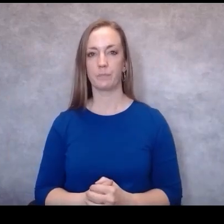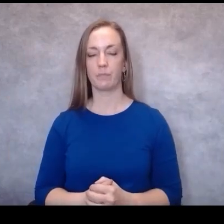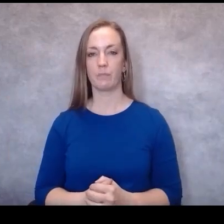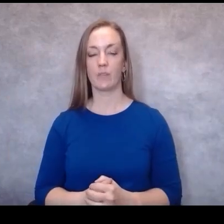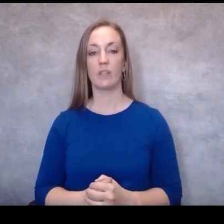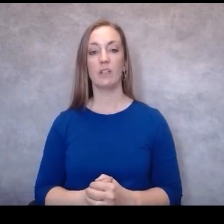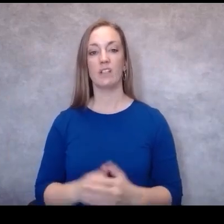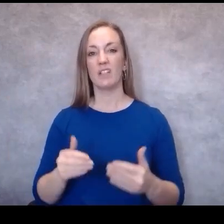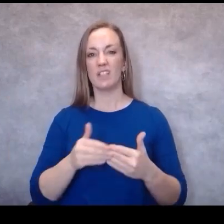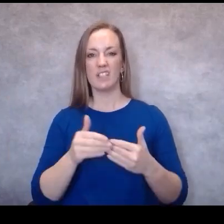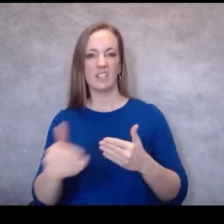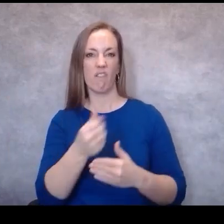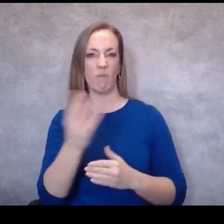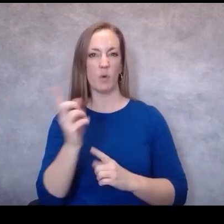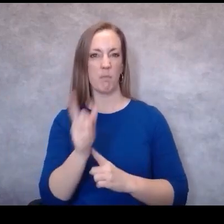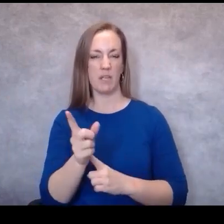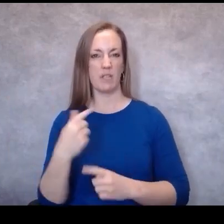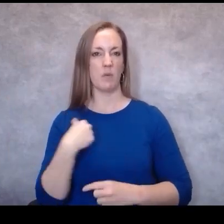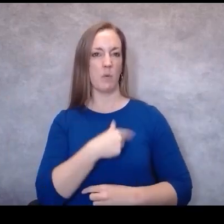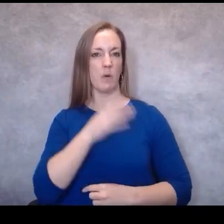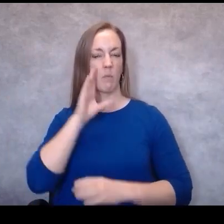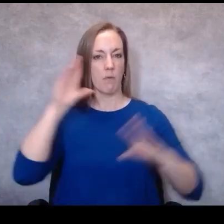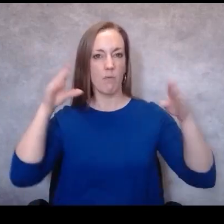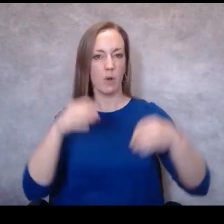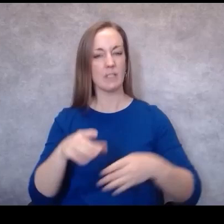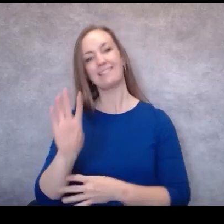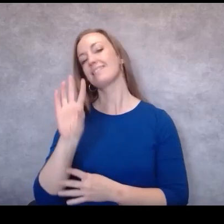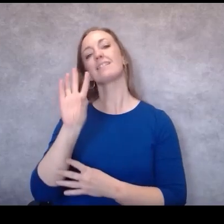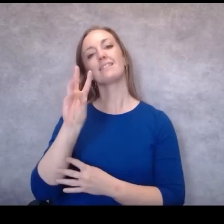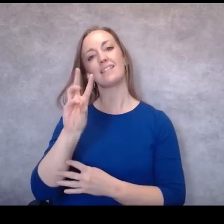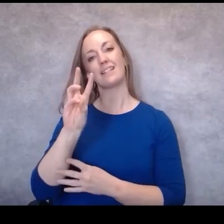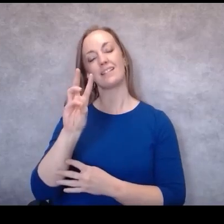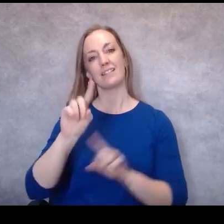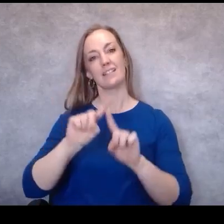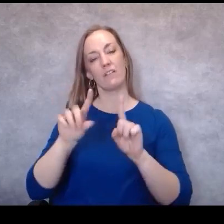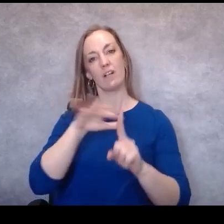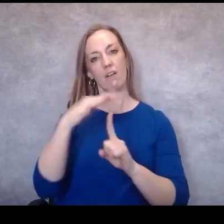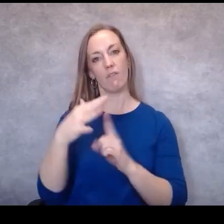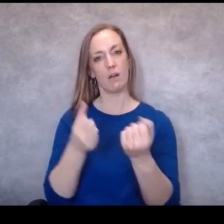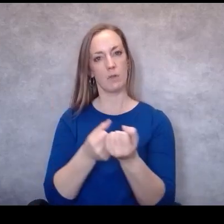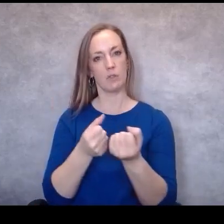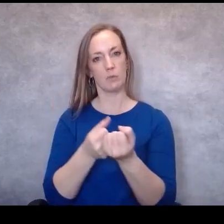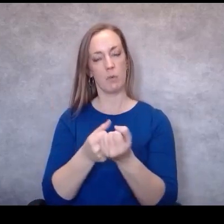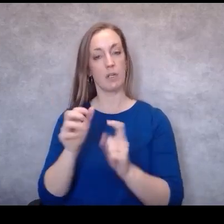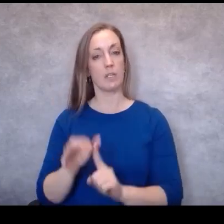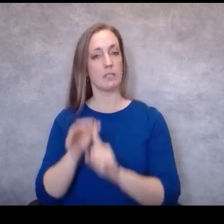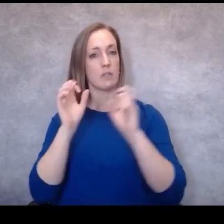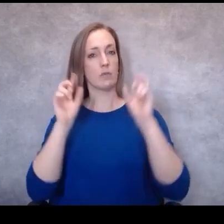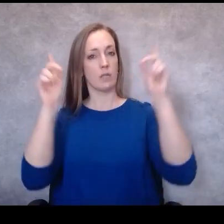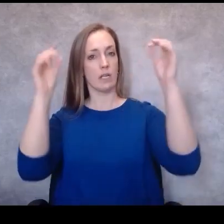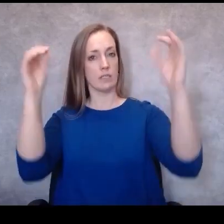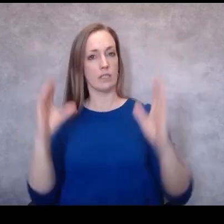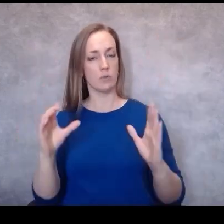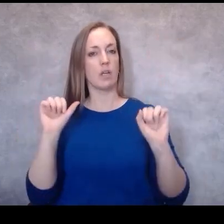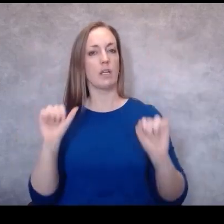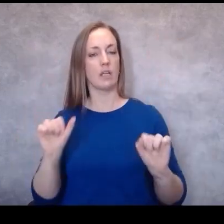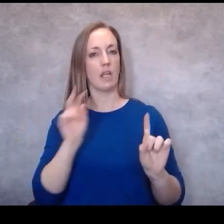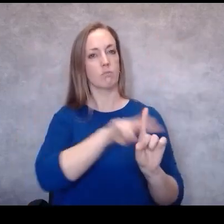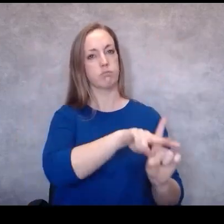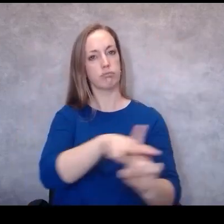Over the next few minutes, we'll focus on 6 environmental supports that special education teachers can implement